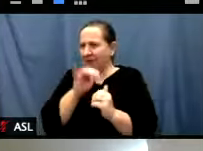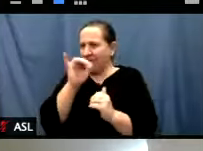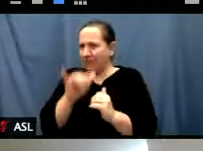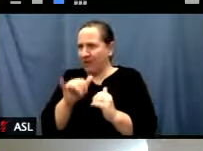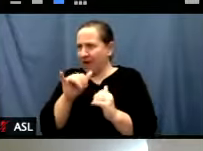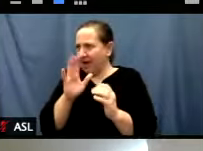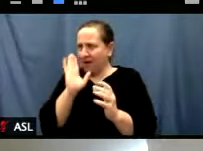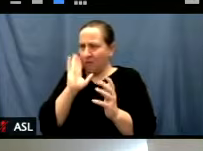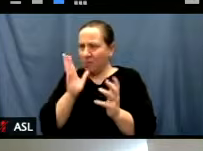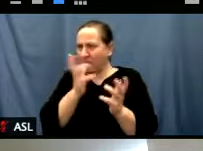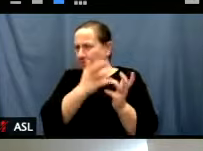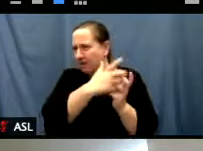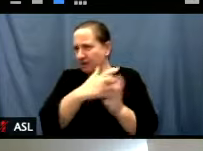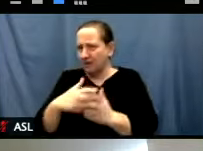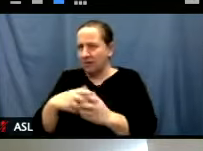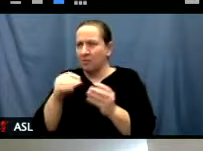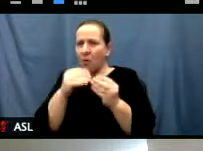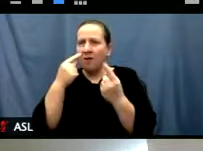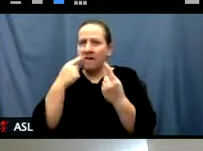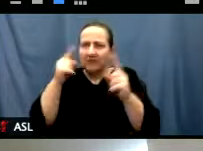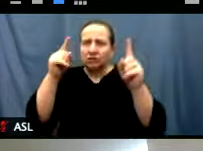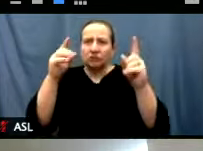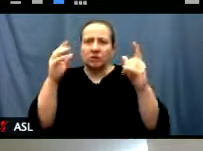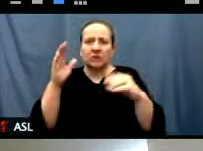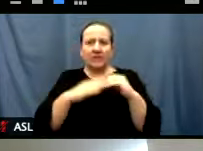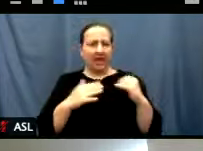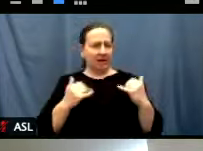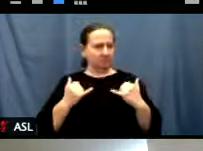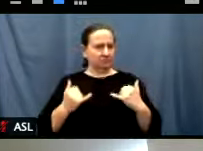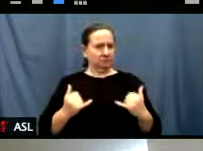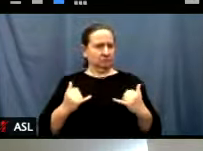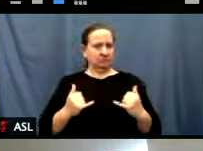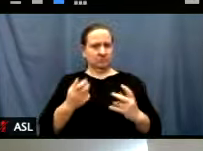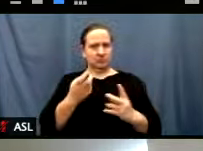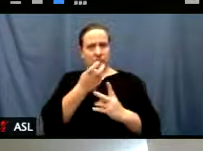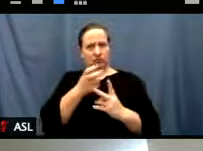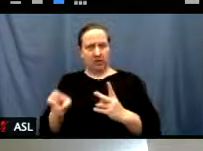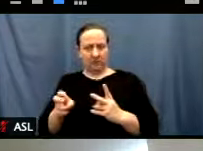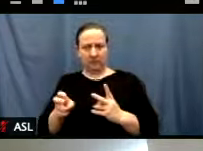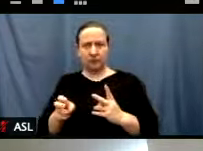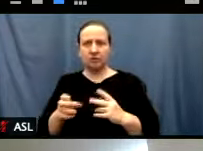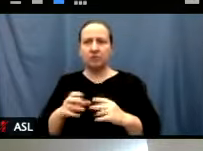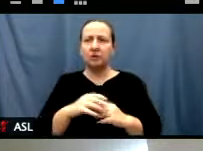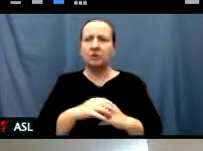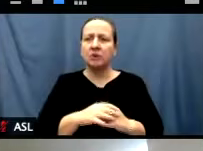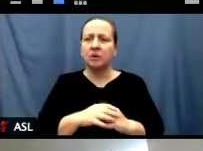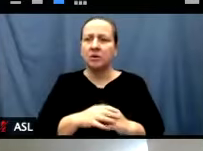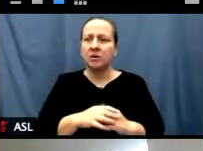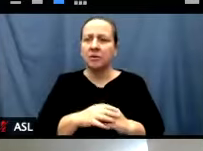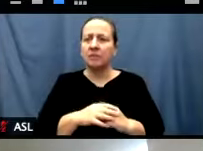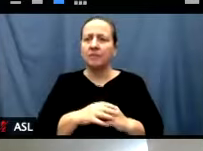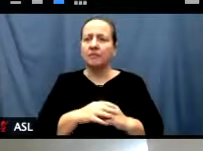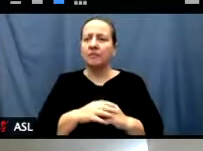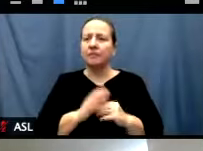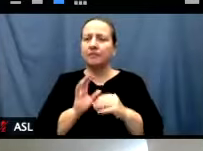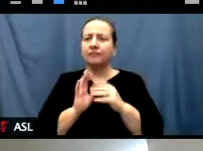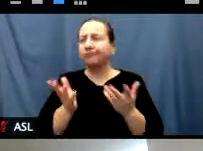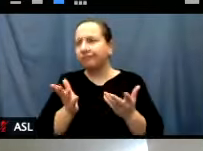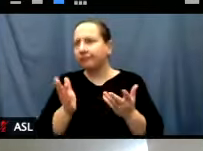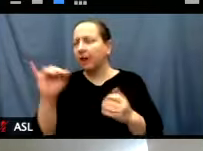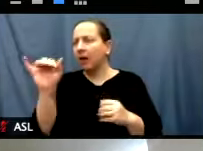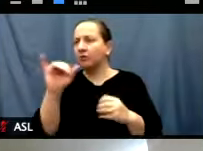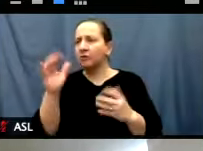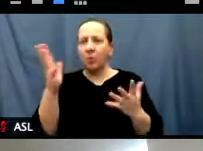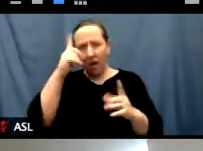expected to be more efficient than the current way that transfers are arranged. And related to that, what would be